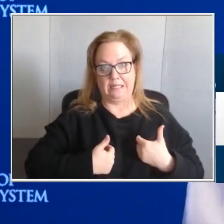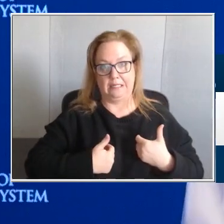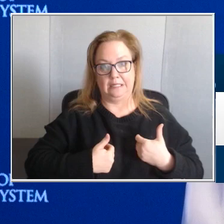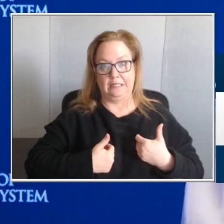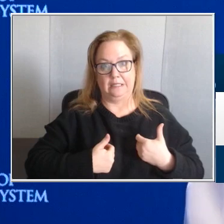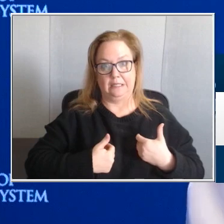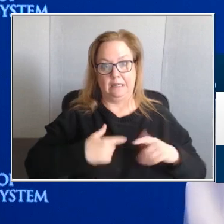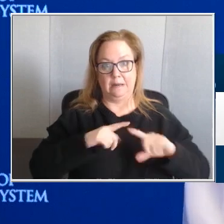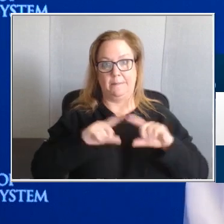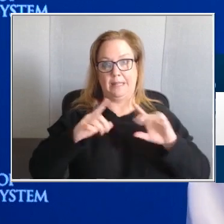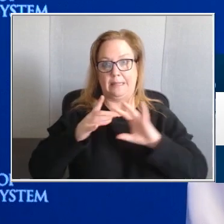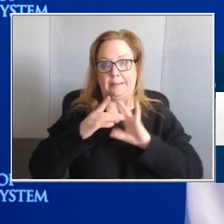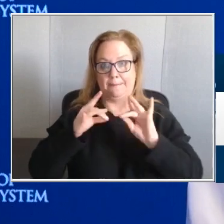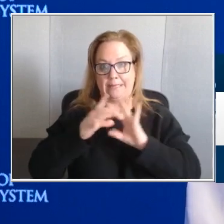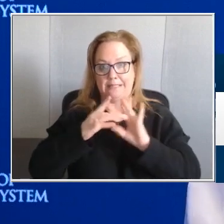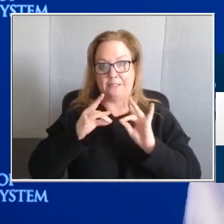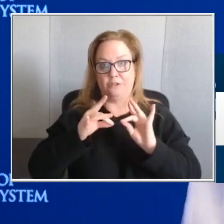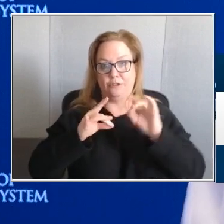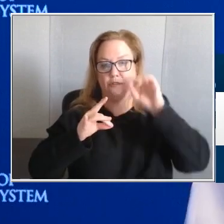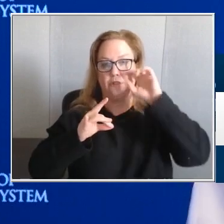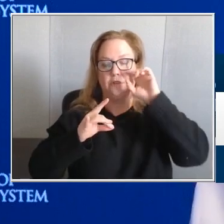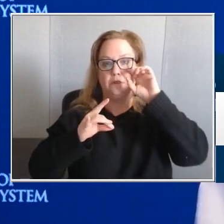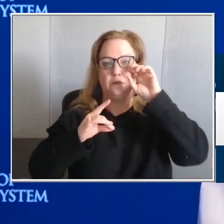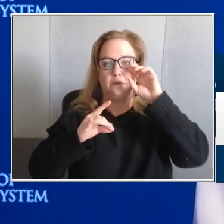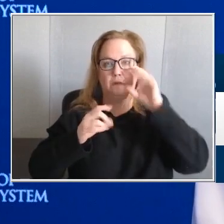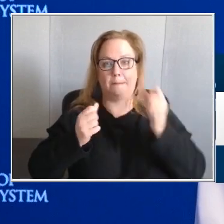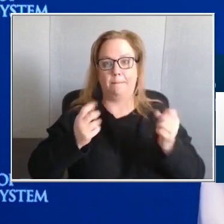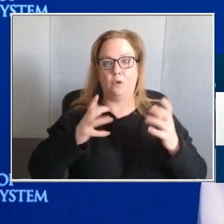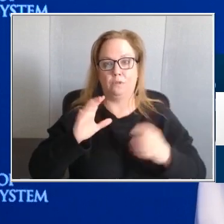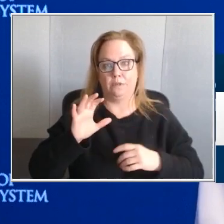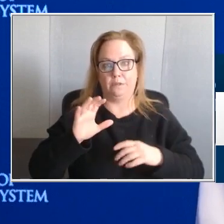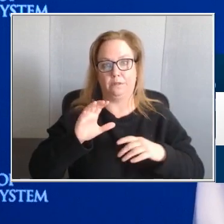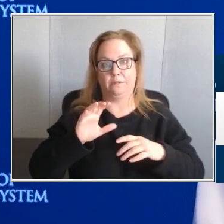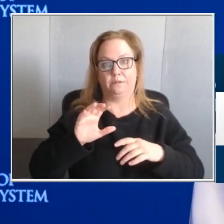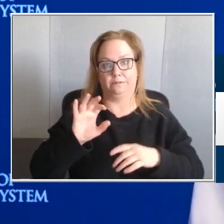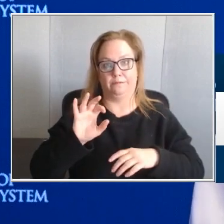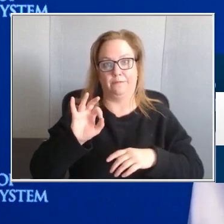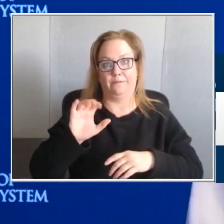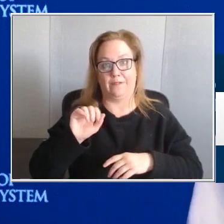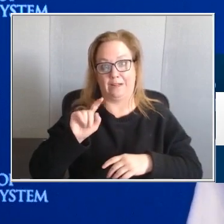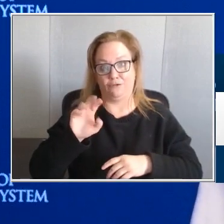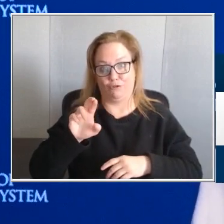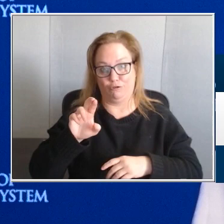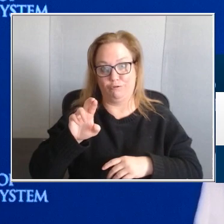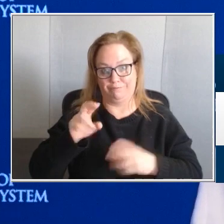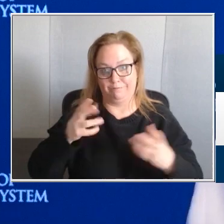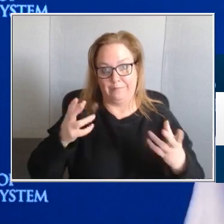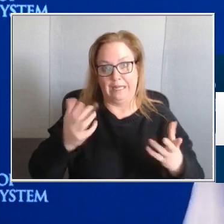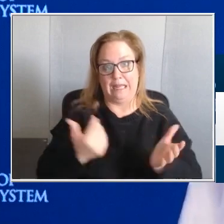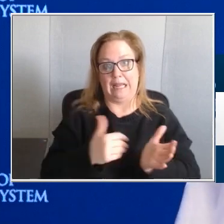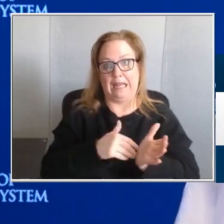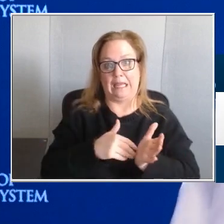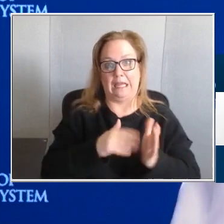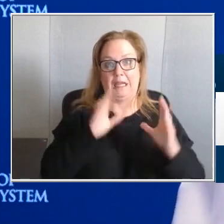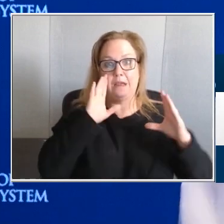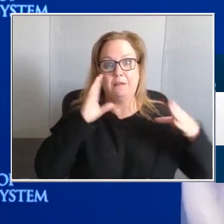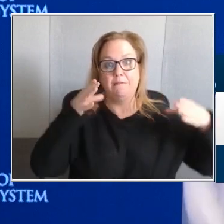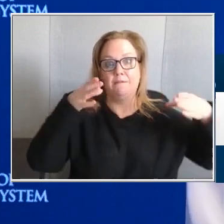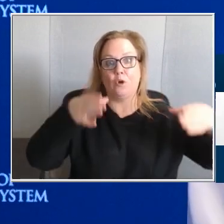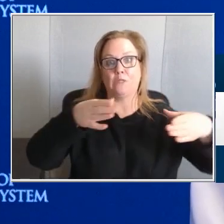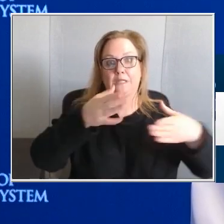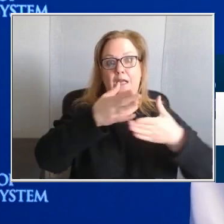the messaging has to be multifactorial as well, and also, again, certainly focusing on certain